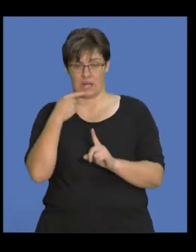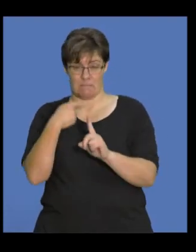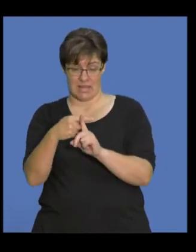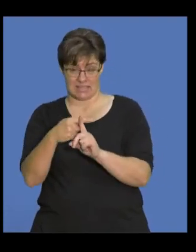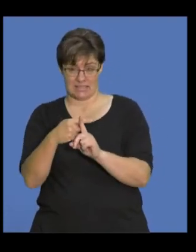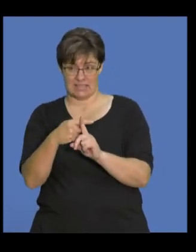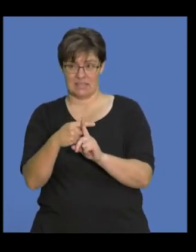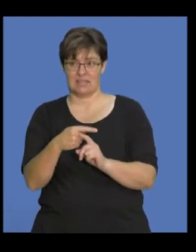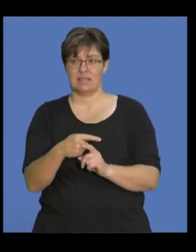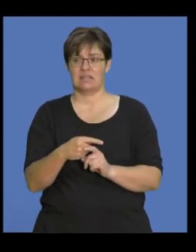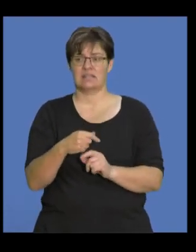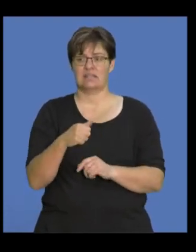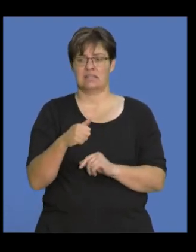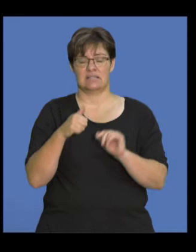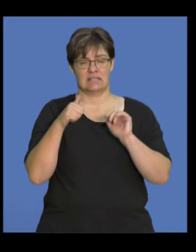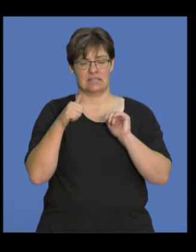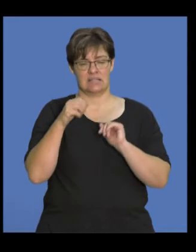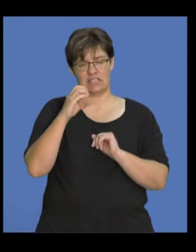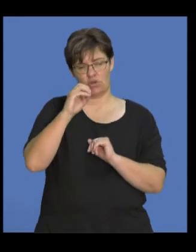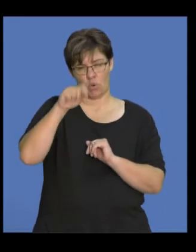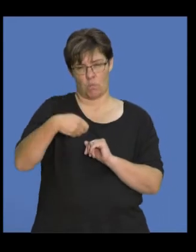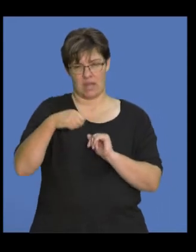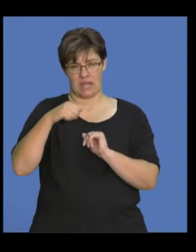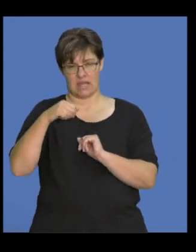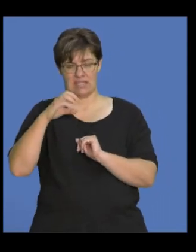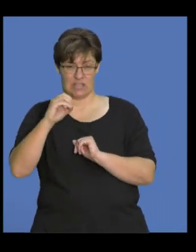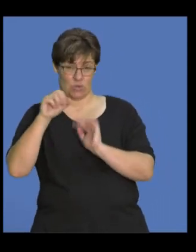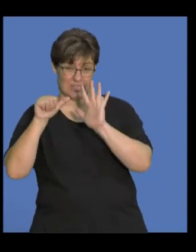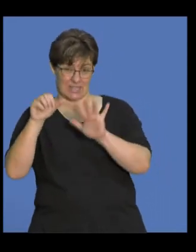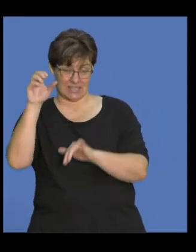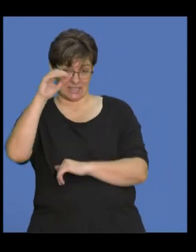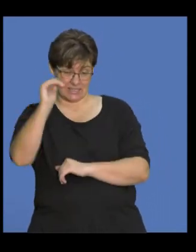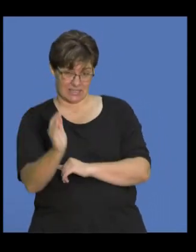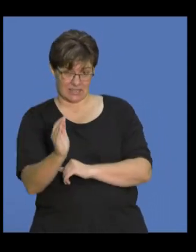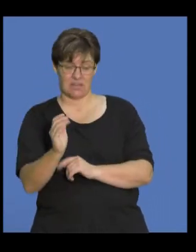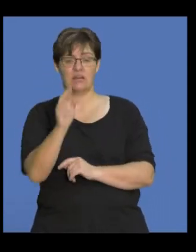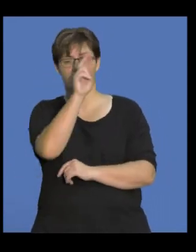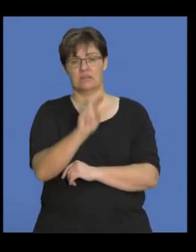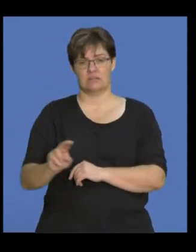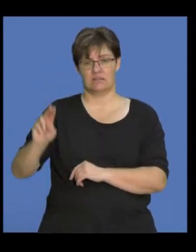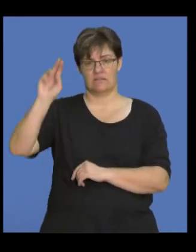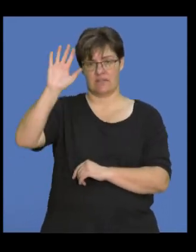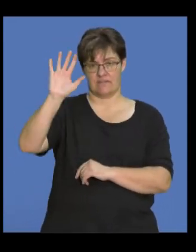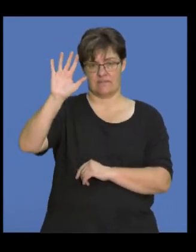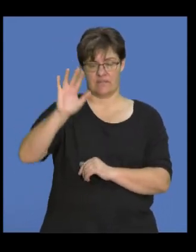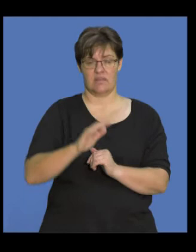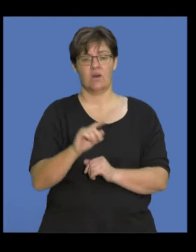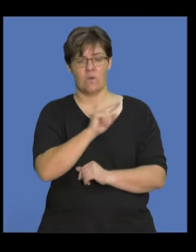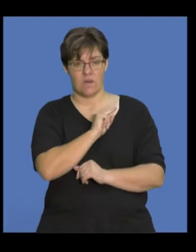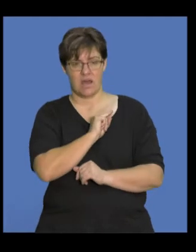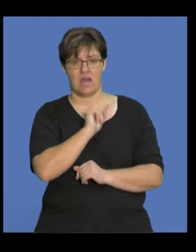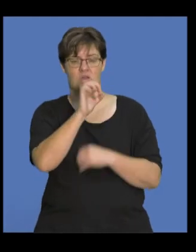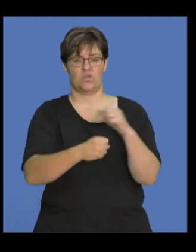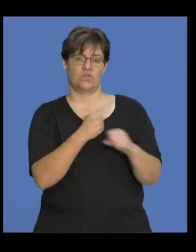my interest is 6%, so that's 0.06 to the exponent of 5, because that's for